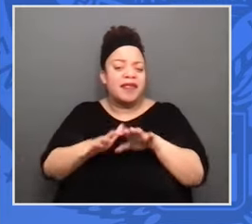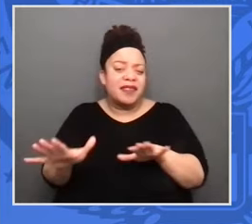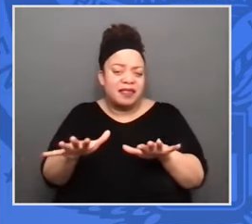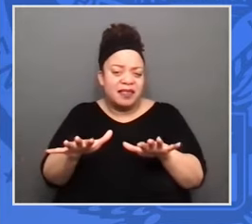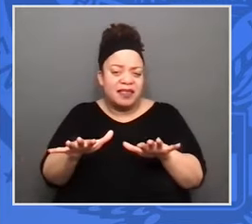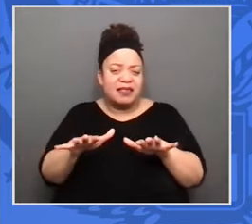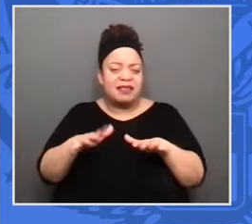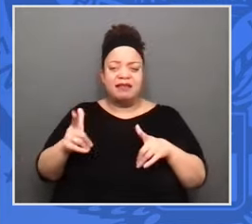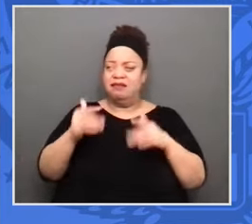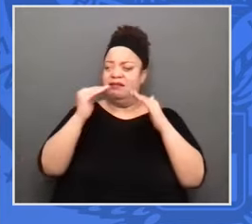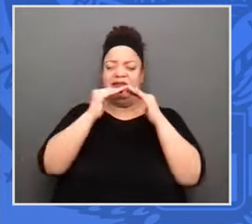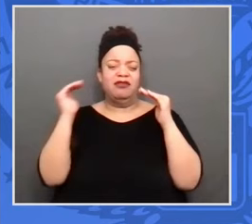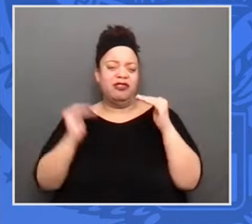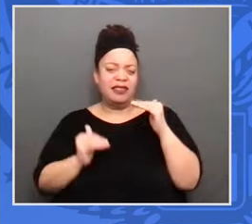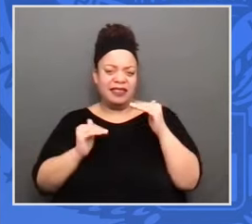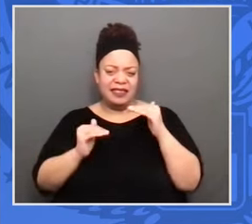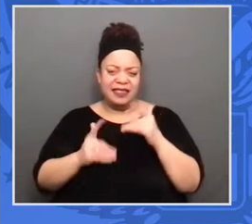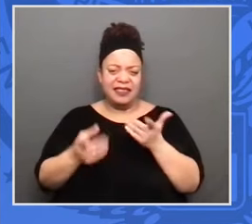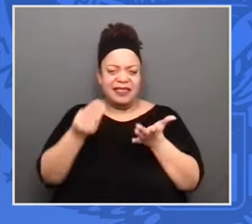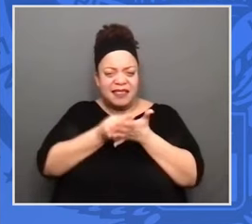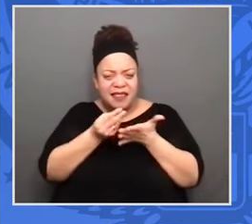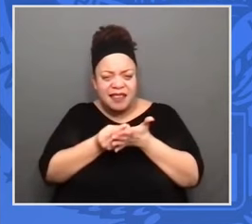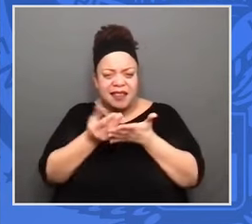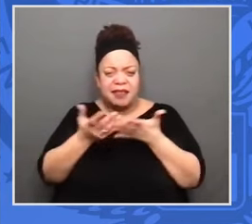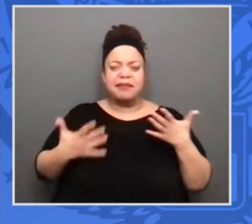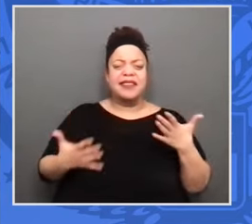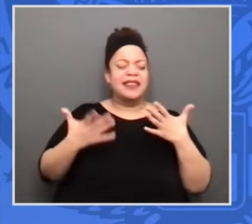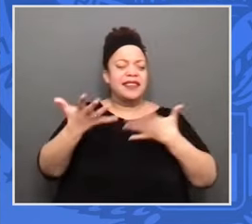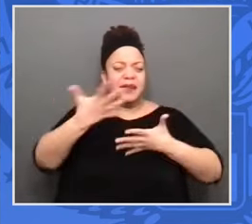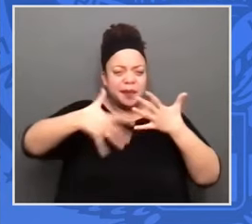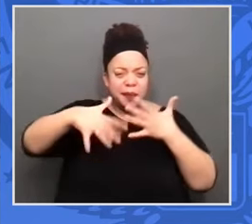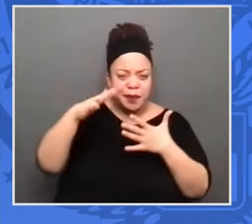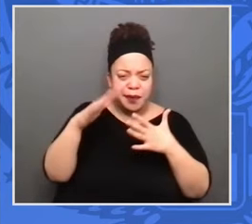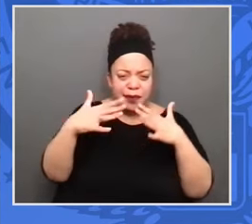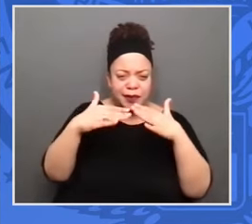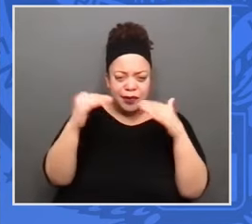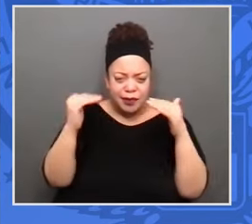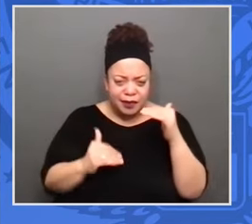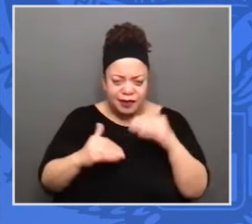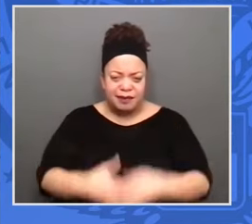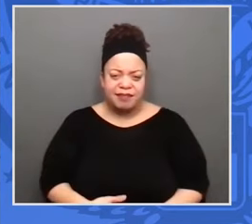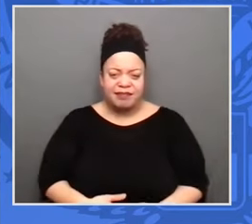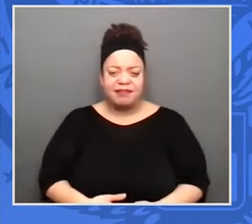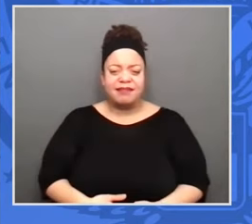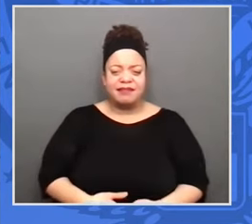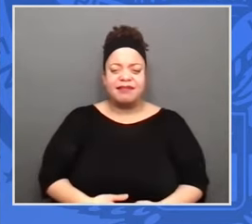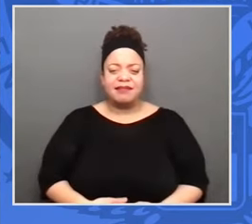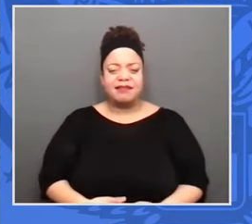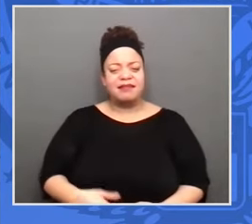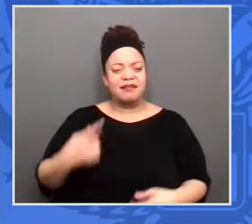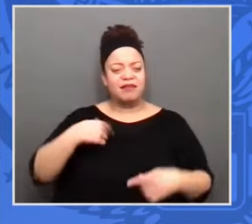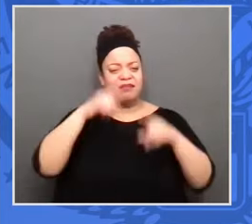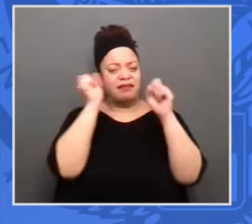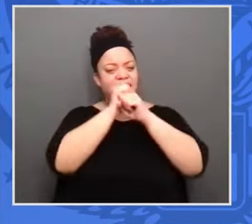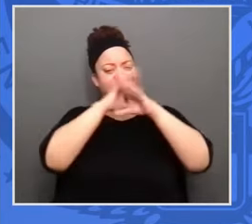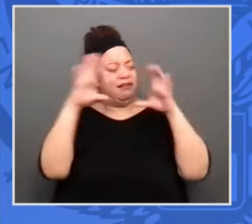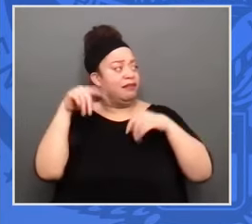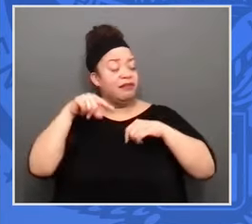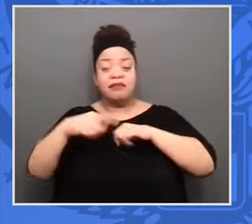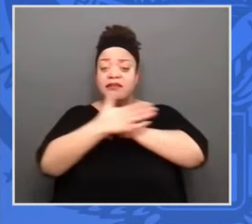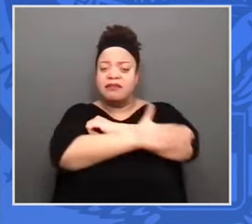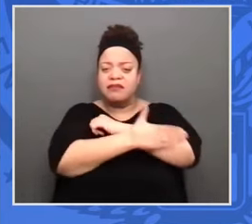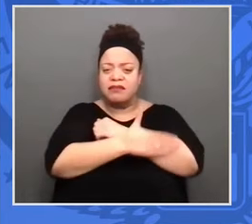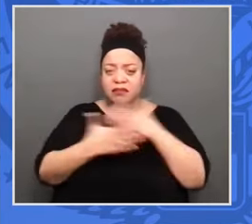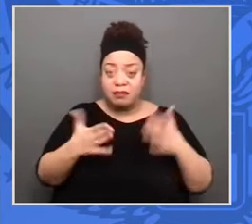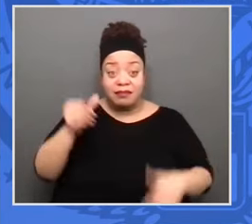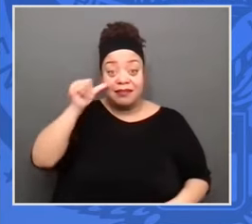King envisioned in his beloved community. Yesterday, the Presidential Inaugural Committee hosted a ceremony at the Lincoln